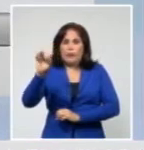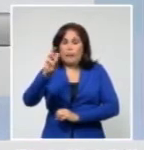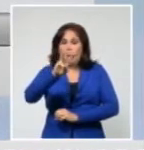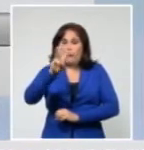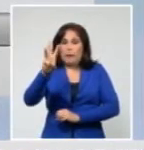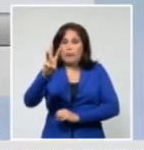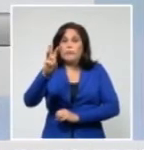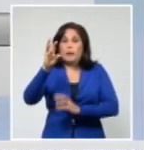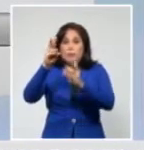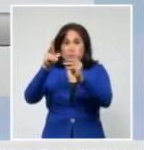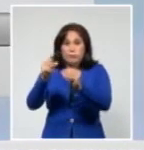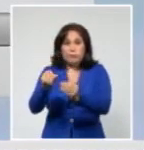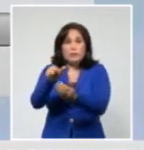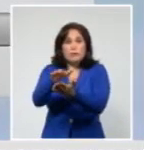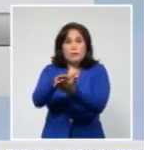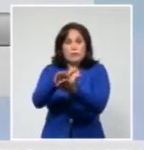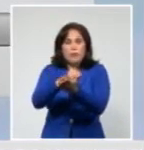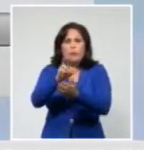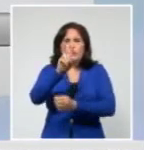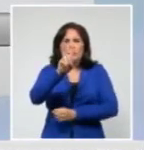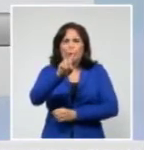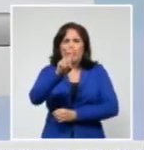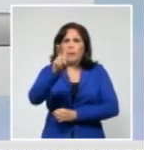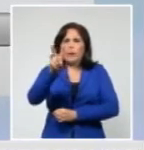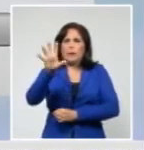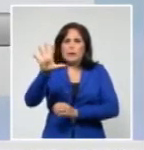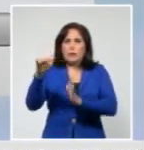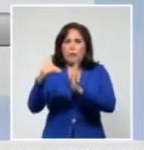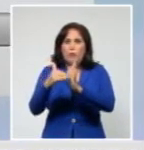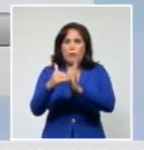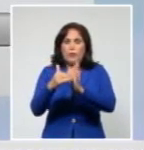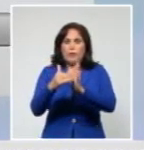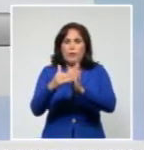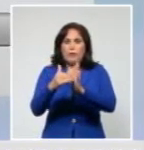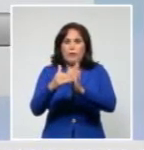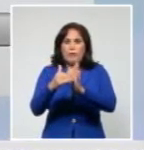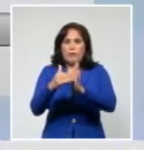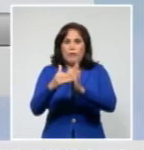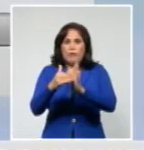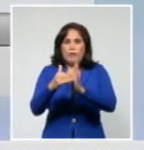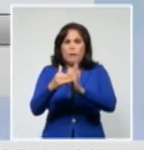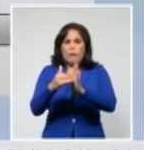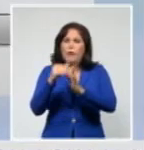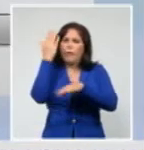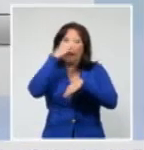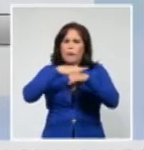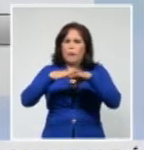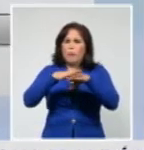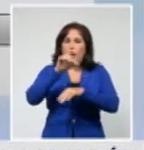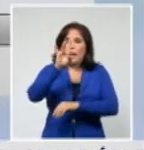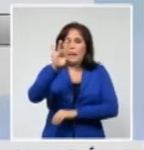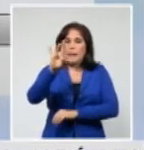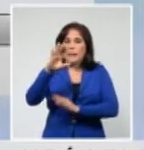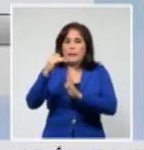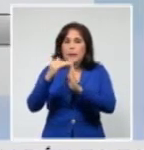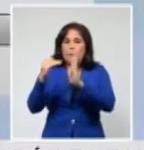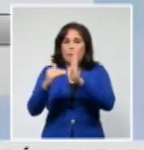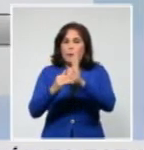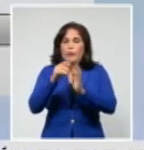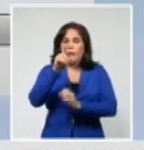117,973 new cases yesterday, for a total of